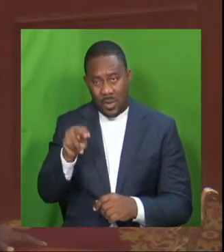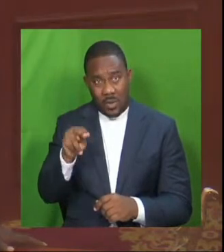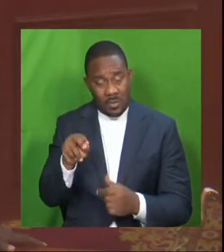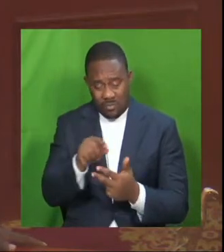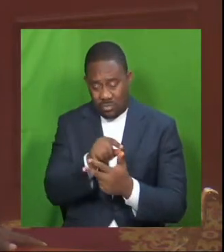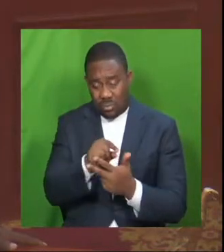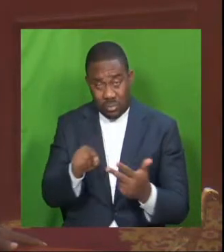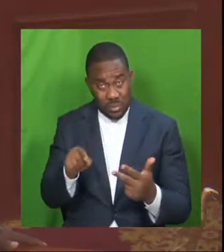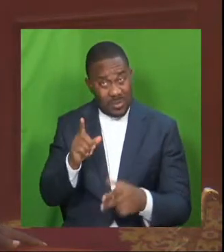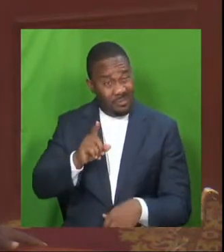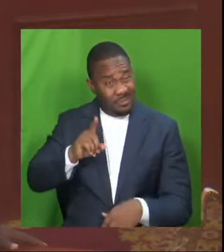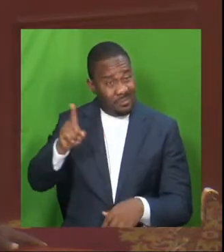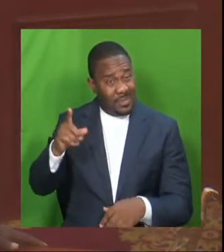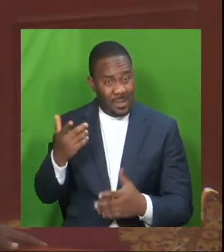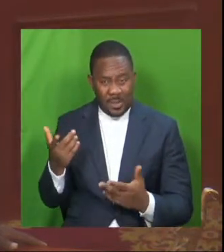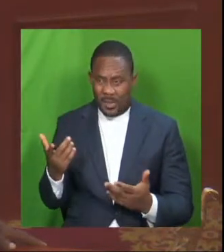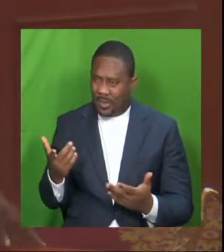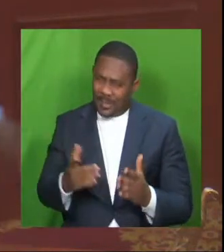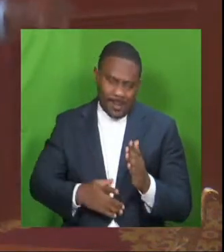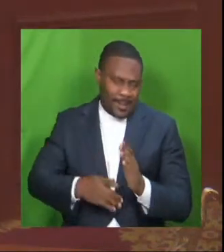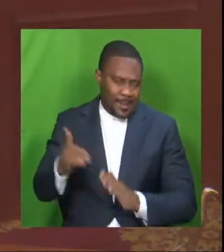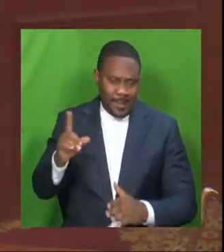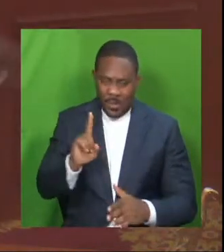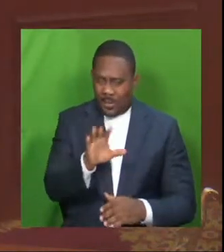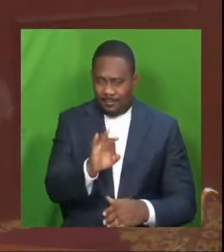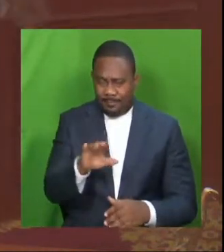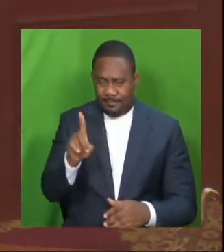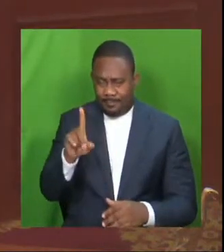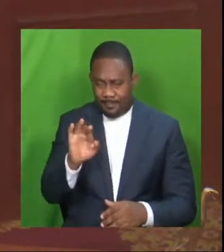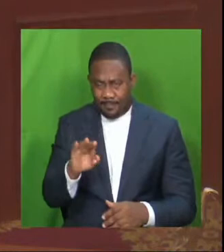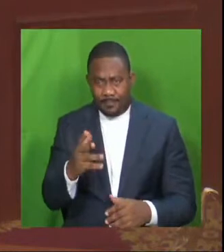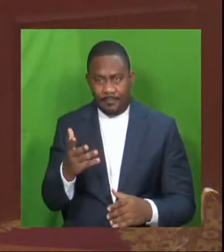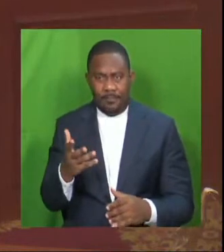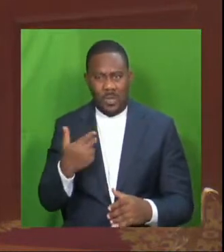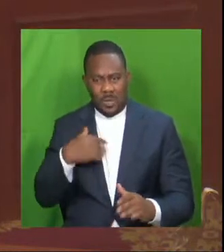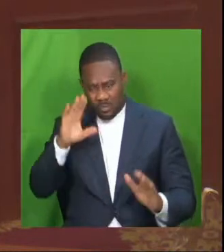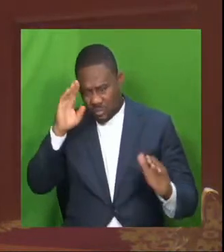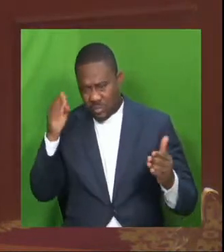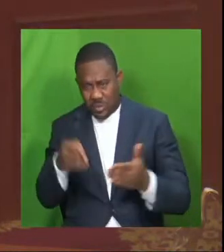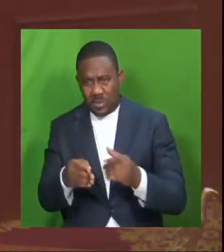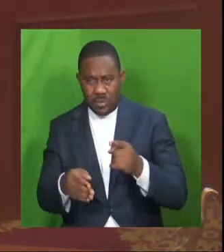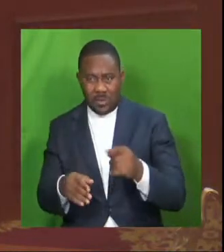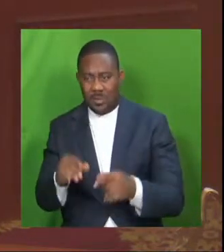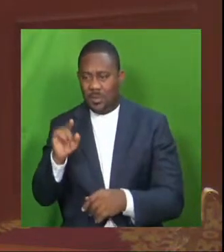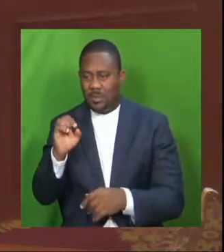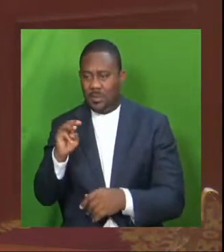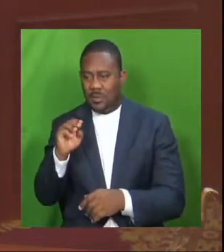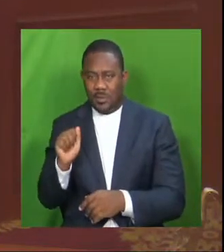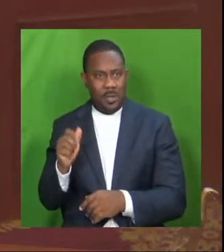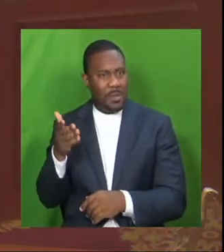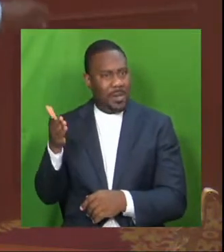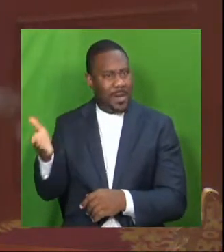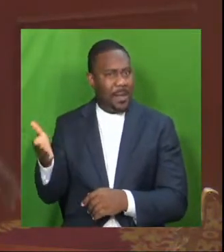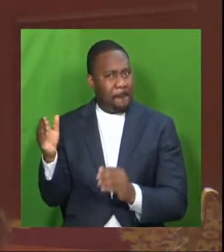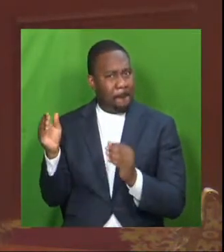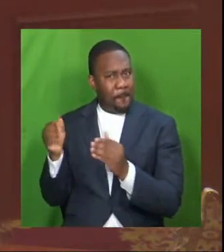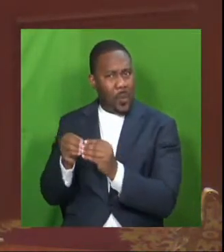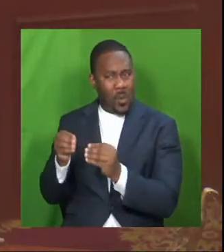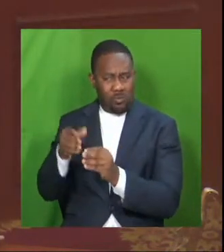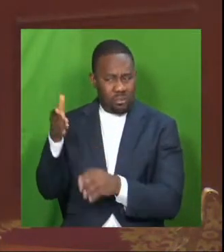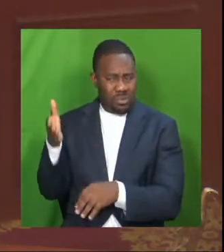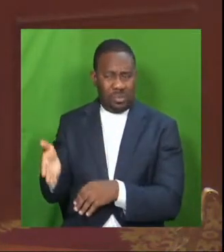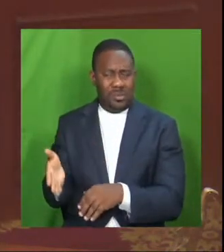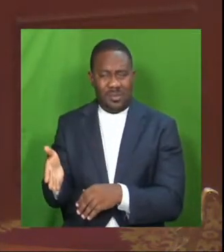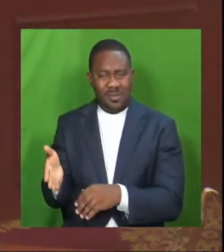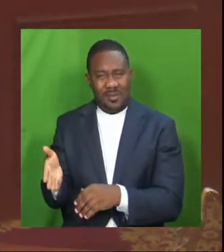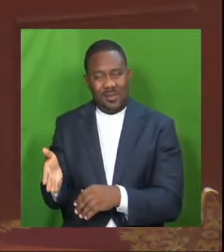insignificant development of 1D, 1F. We are concentrating all of them again in Tema. That is not